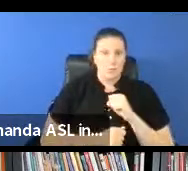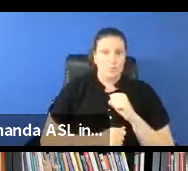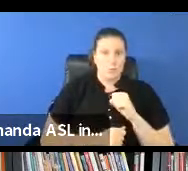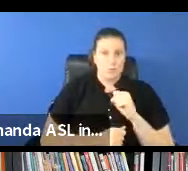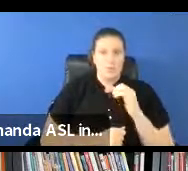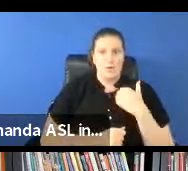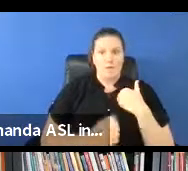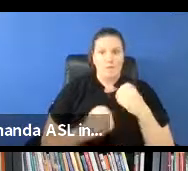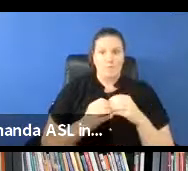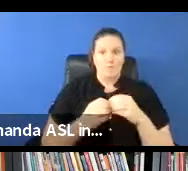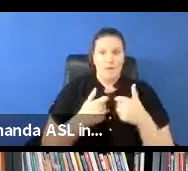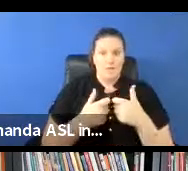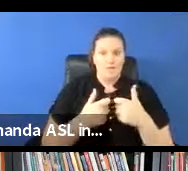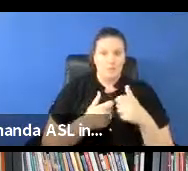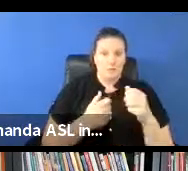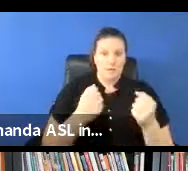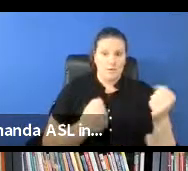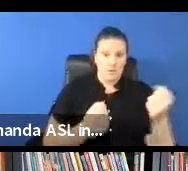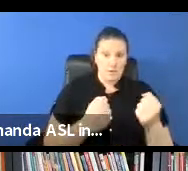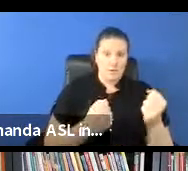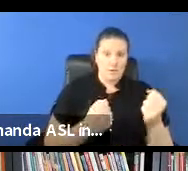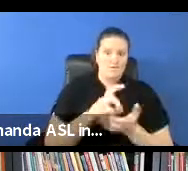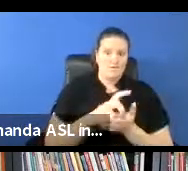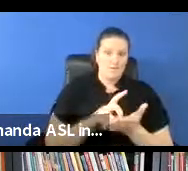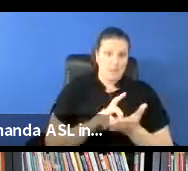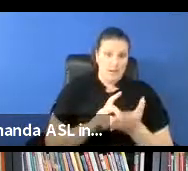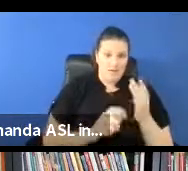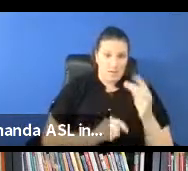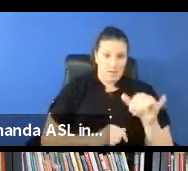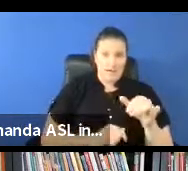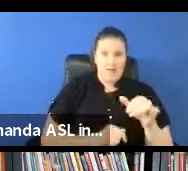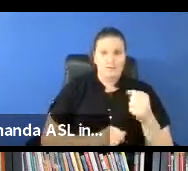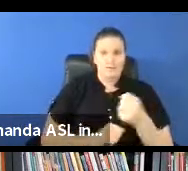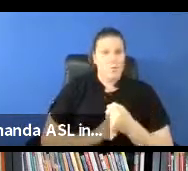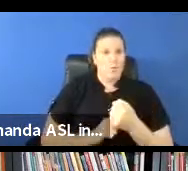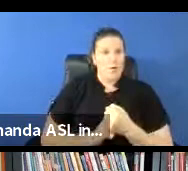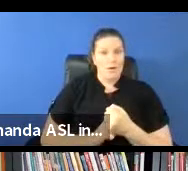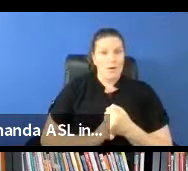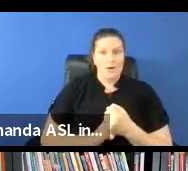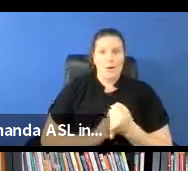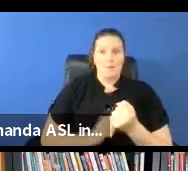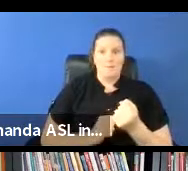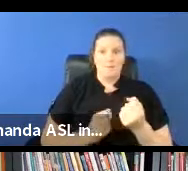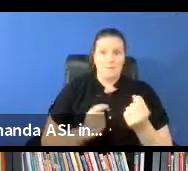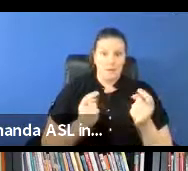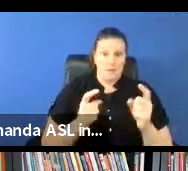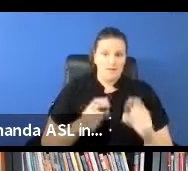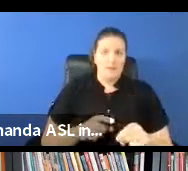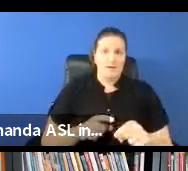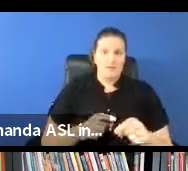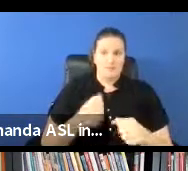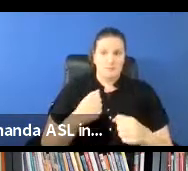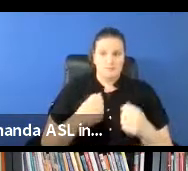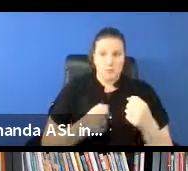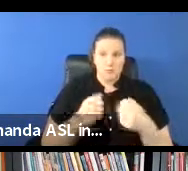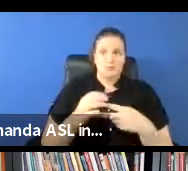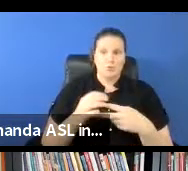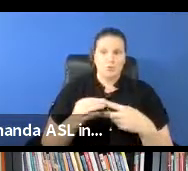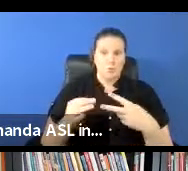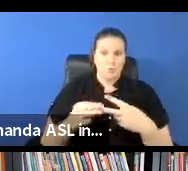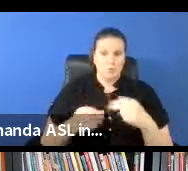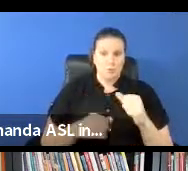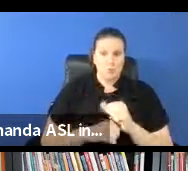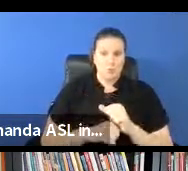have more electric vehicles, and we have to design for that and support and make that that vehicle choice work